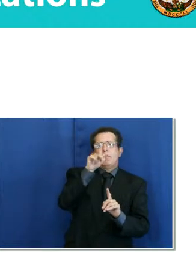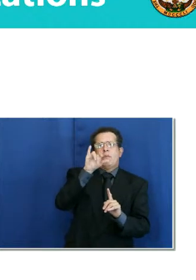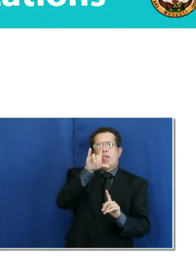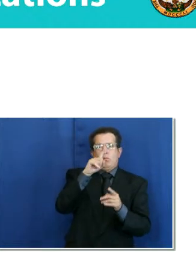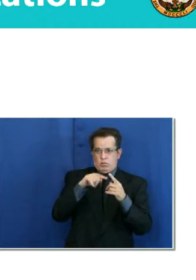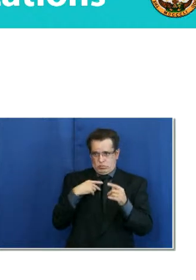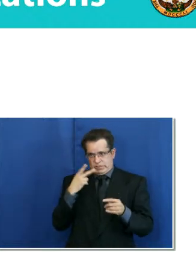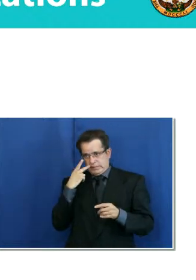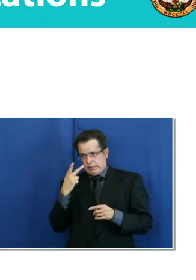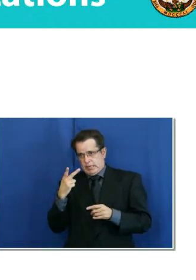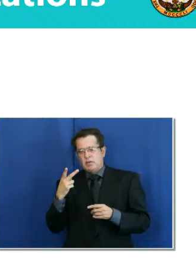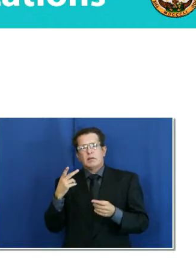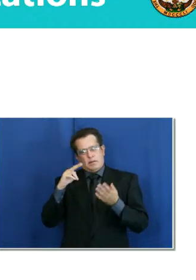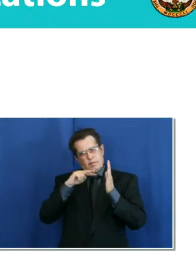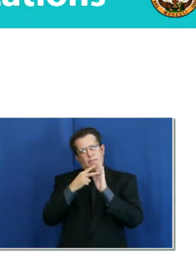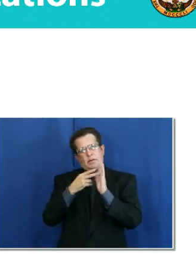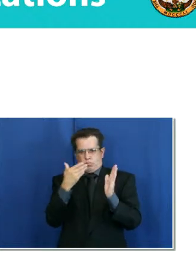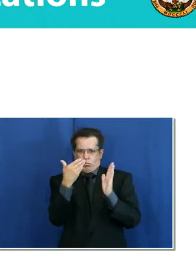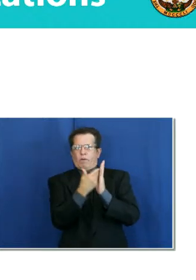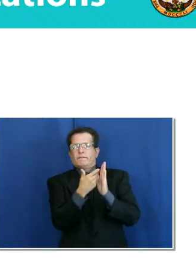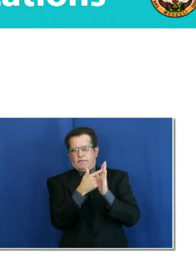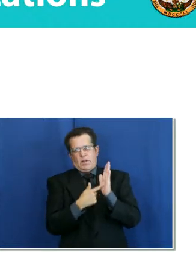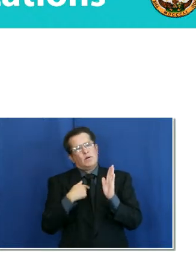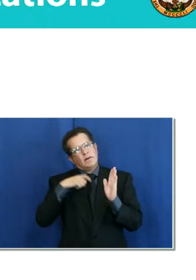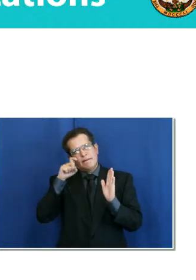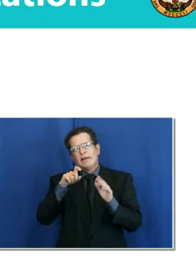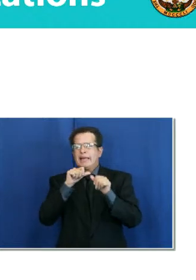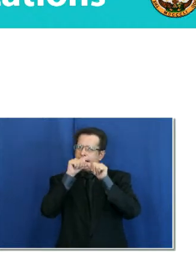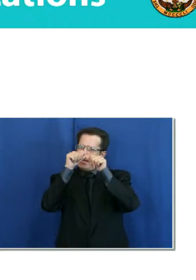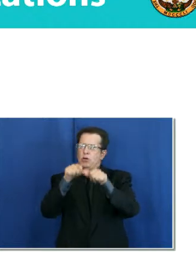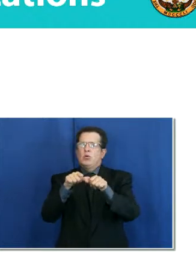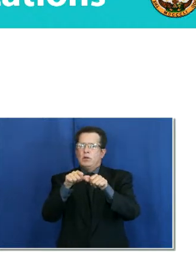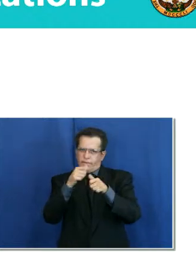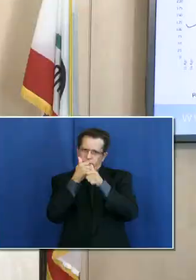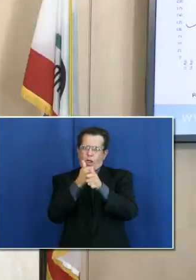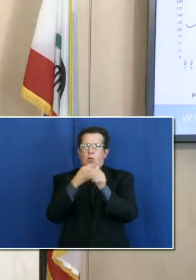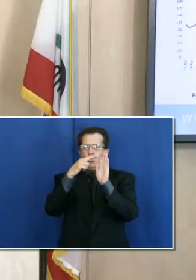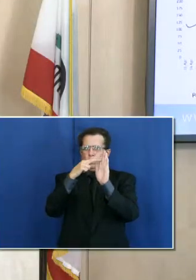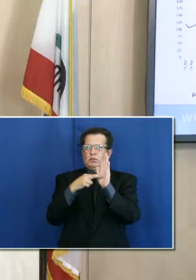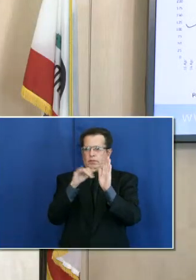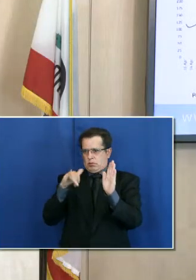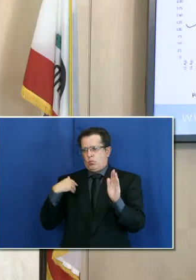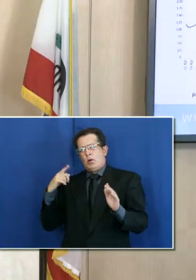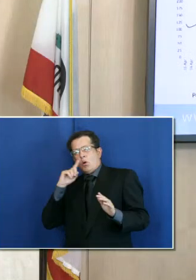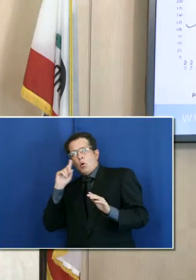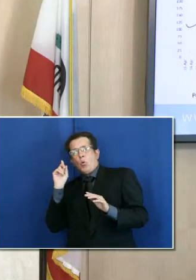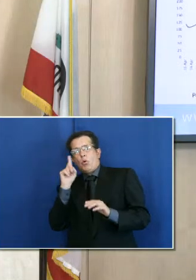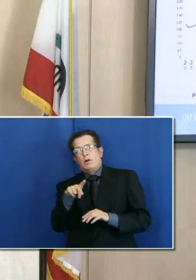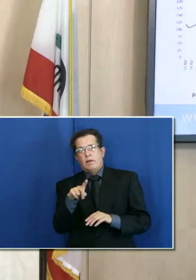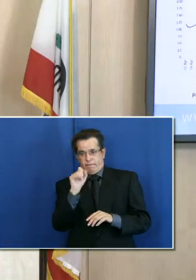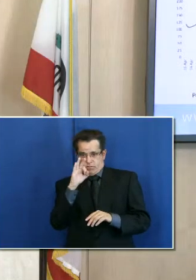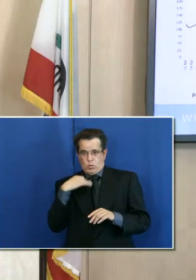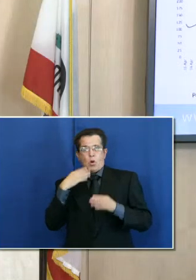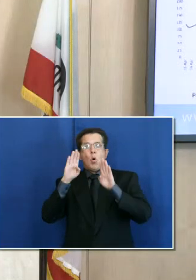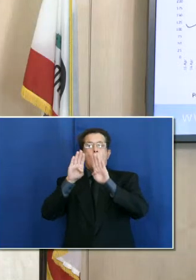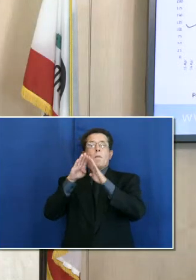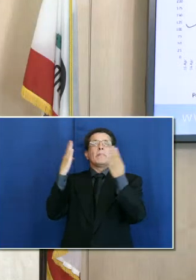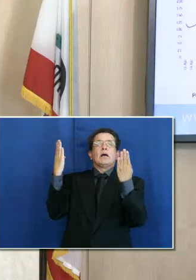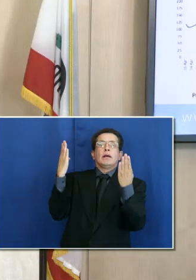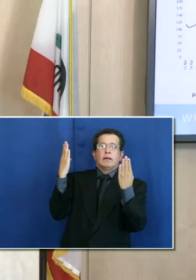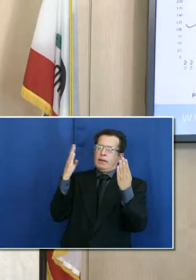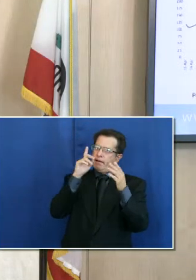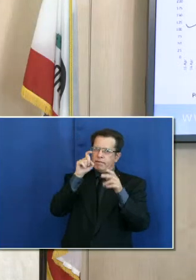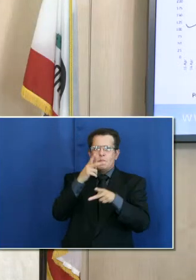us? It tells us that we need to continue many of the restrictions currently in place. And if we decide to ease those restrictions, we need to do